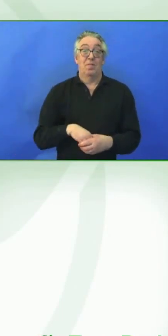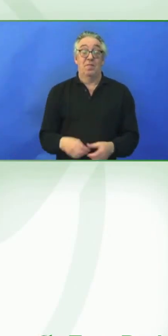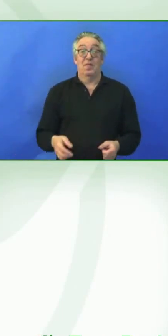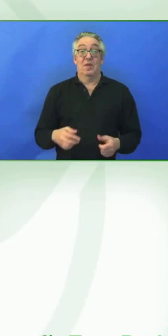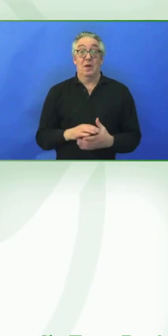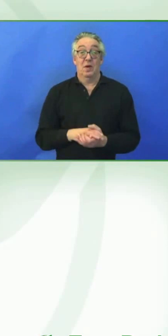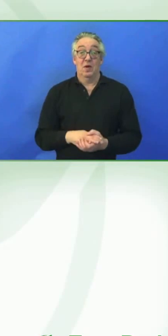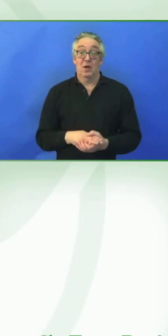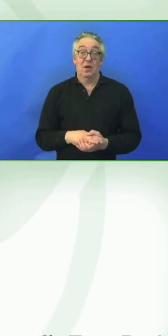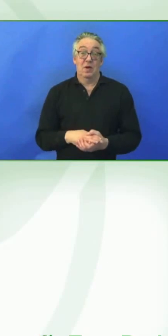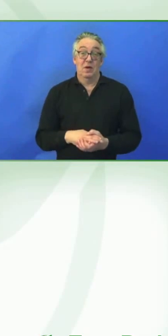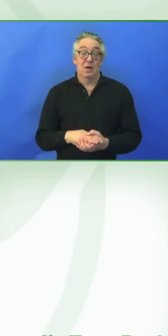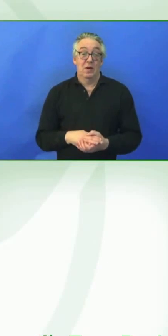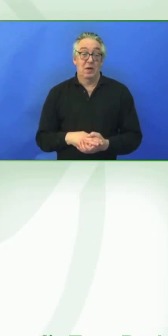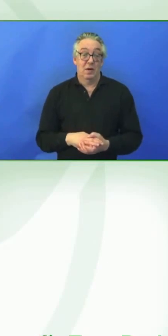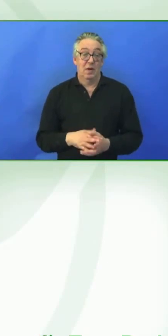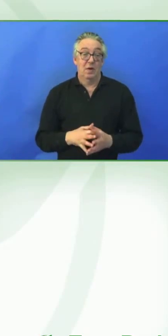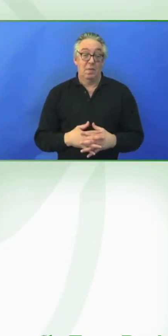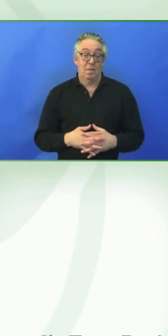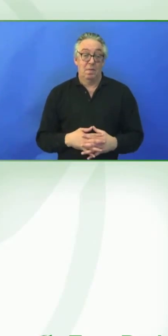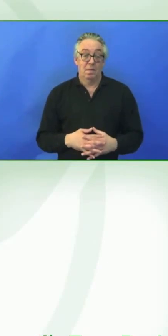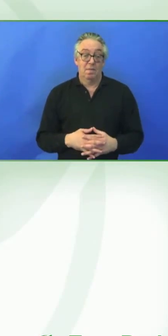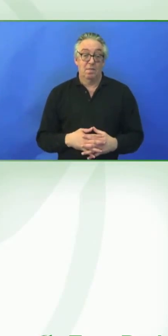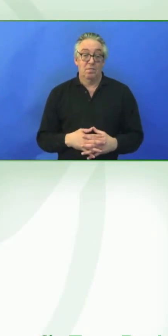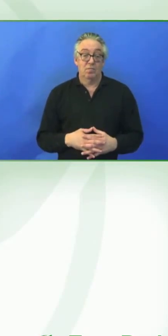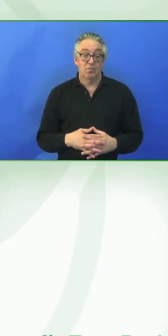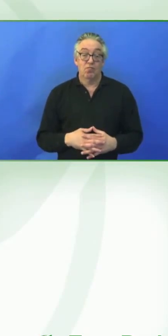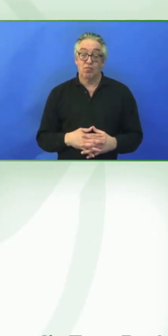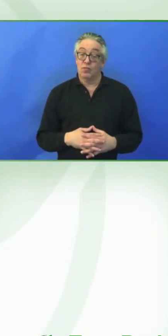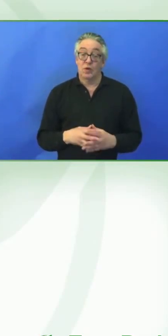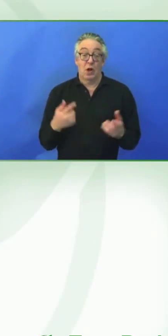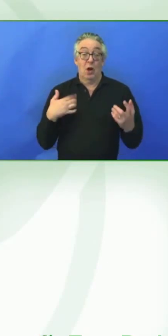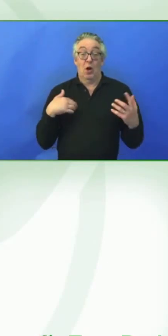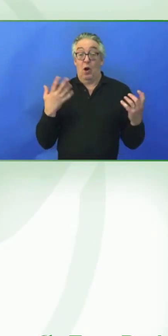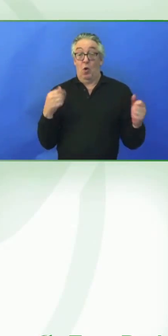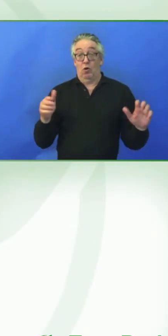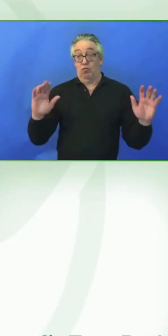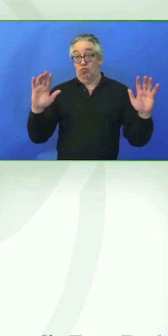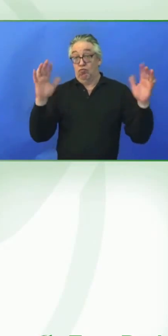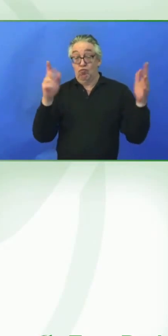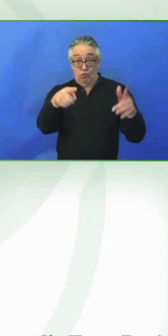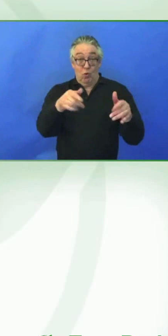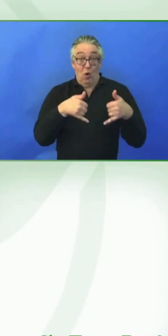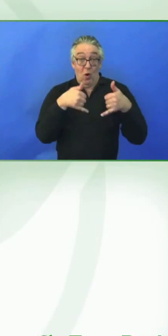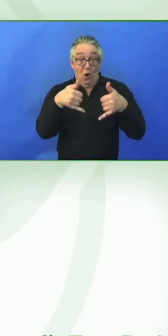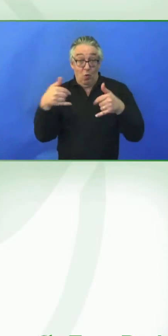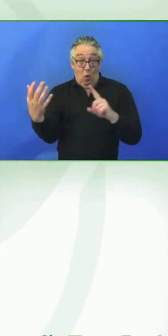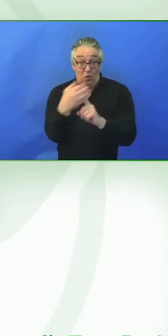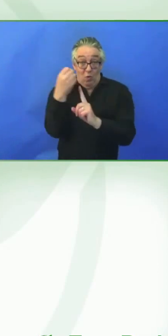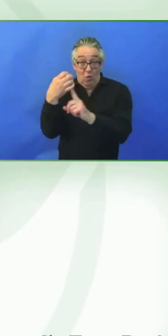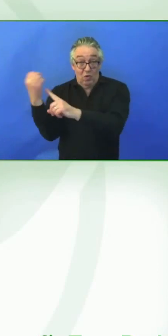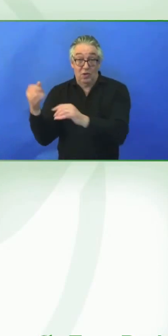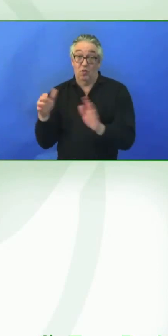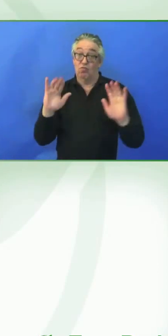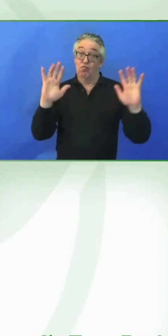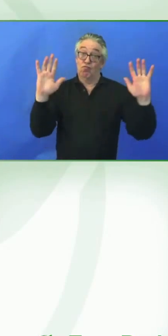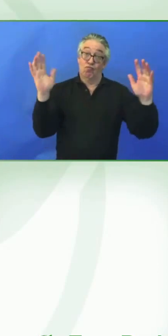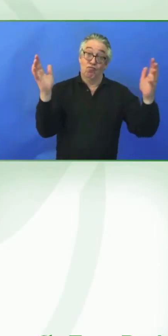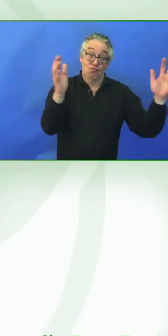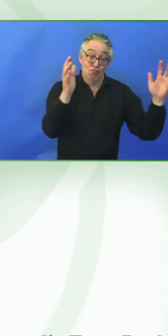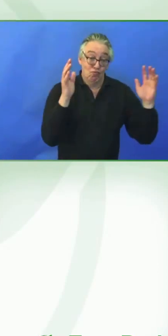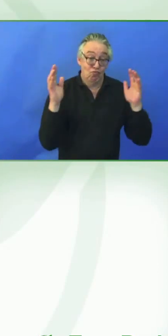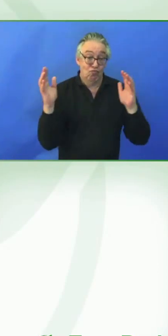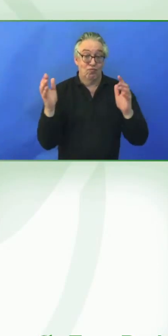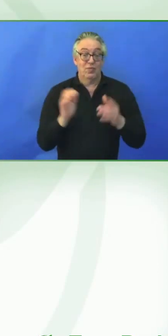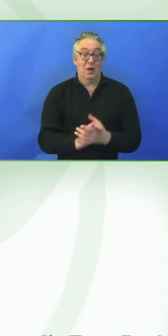Croatian, congratulations in English, and felicidade in Portuguese for our colleagues